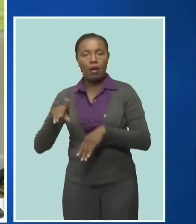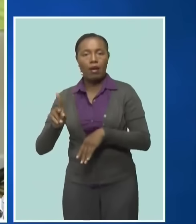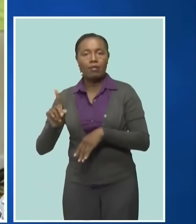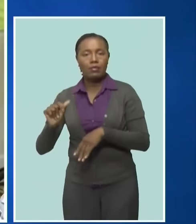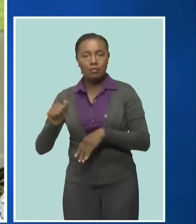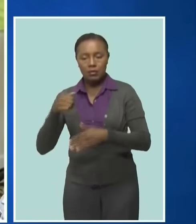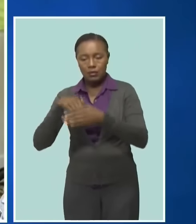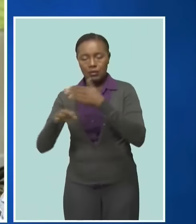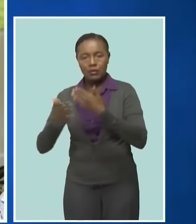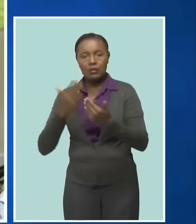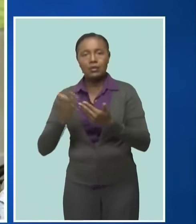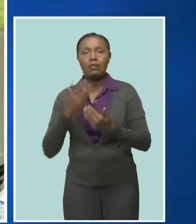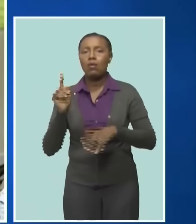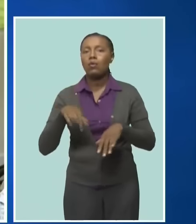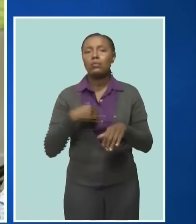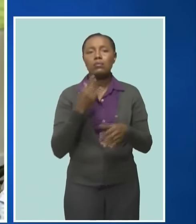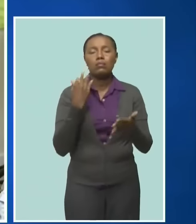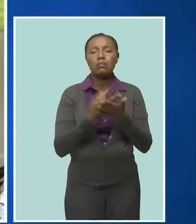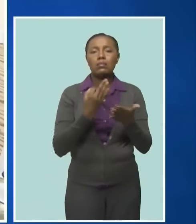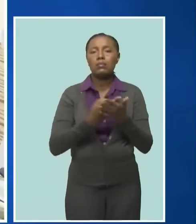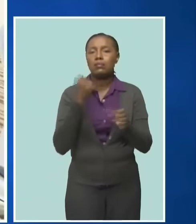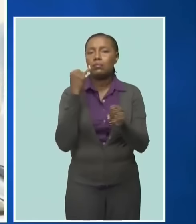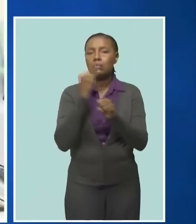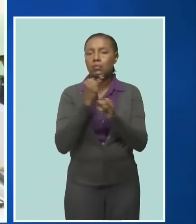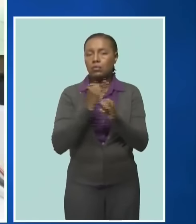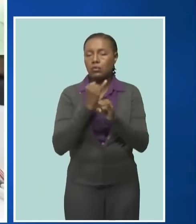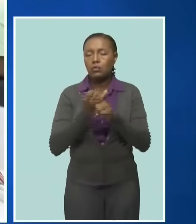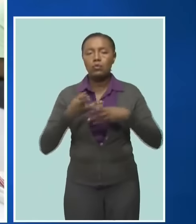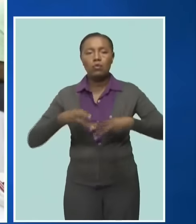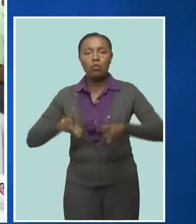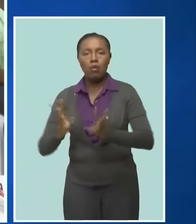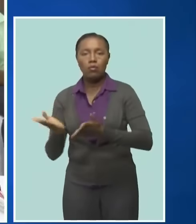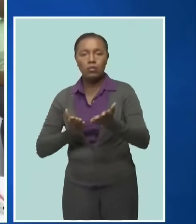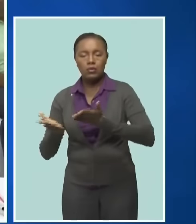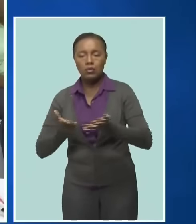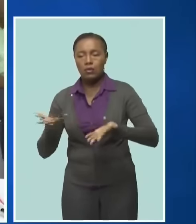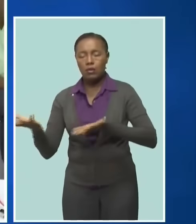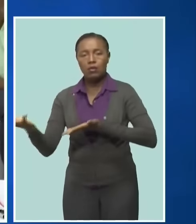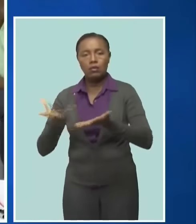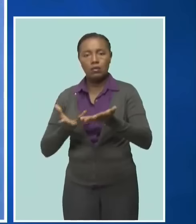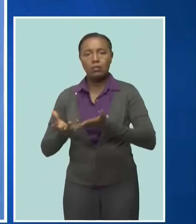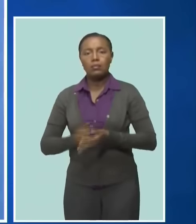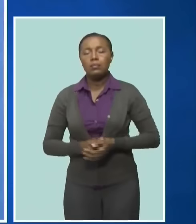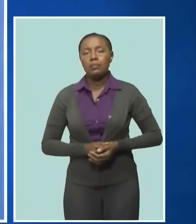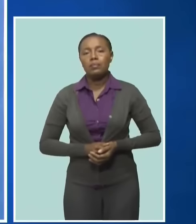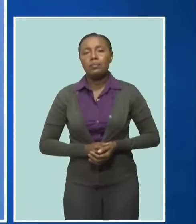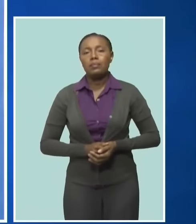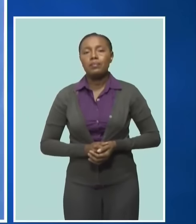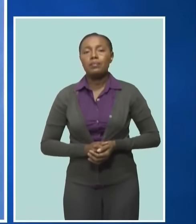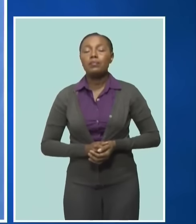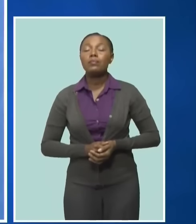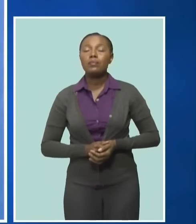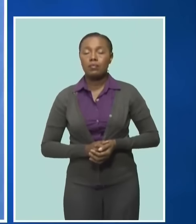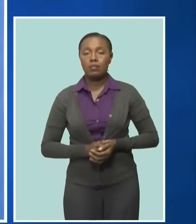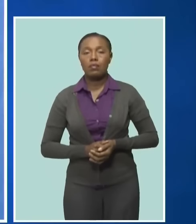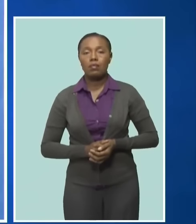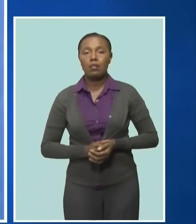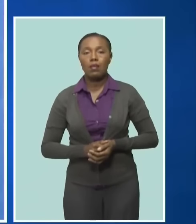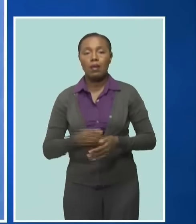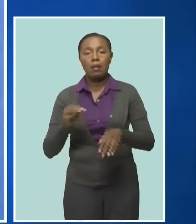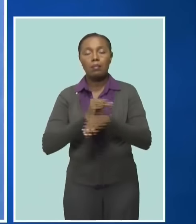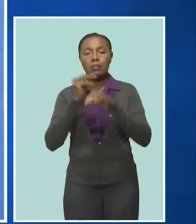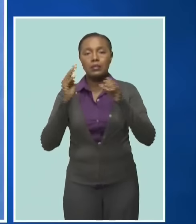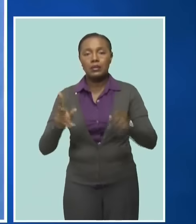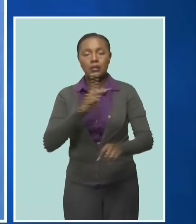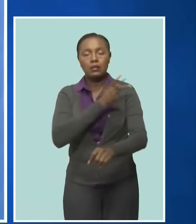for financial institutions to make their services available to members of the community. Minister of People Empowerment and Elder